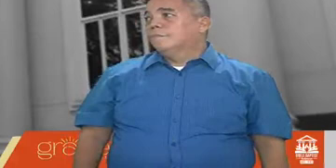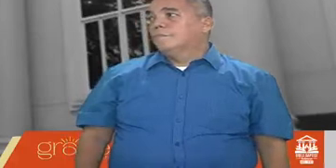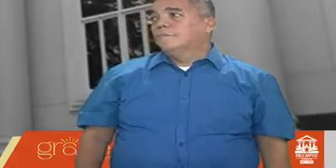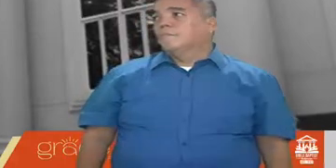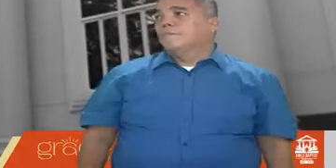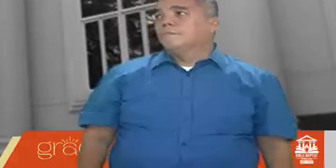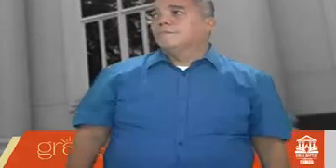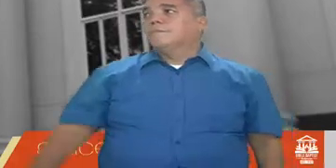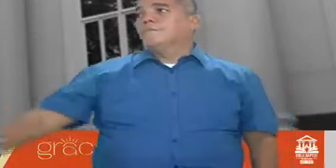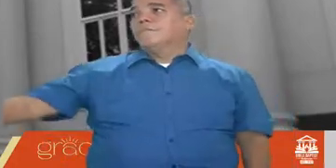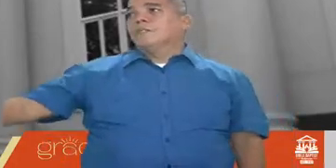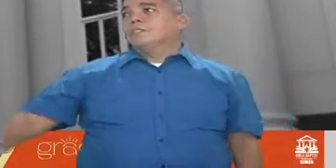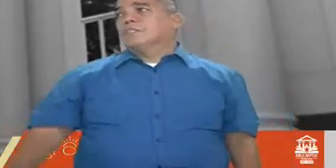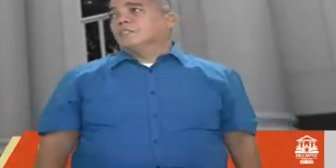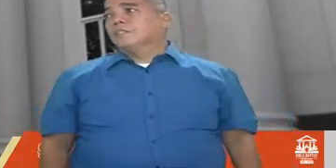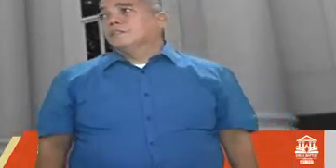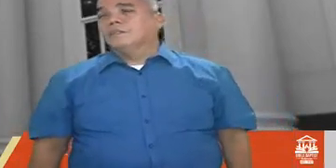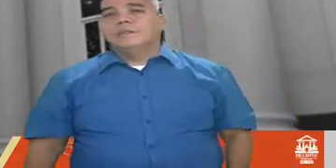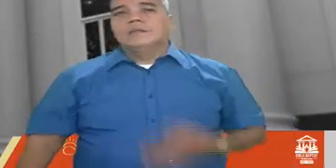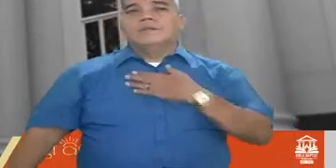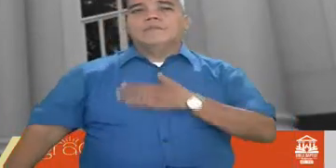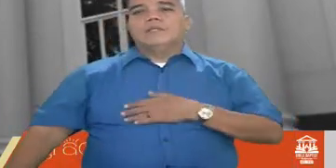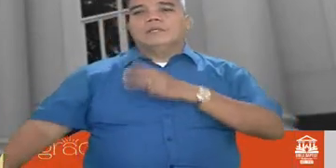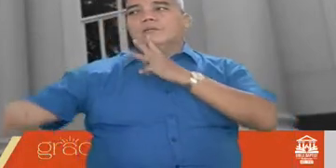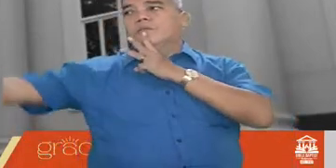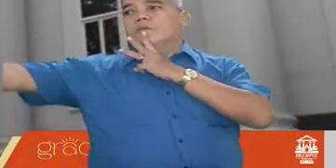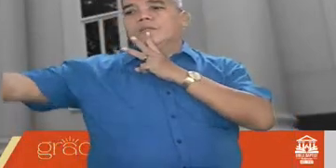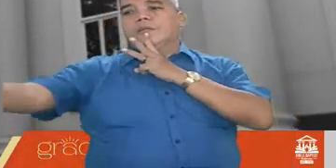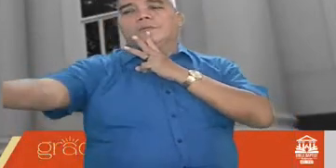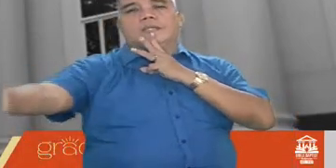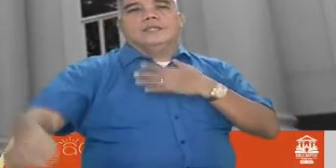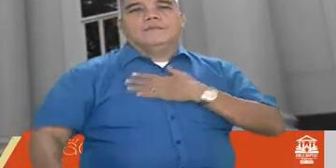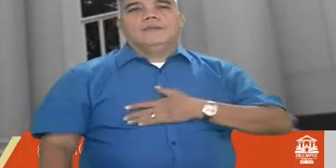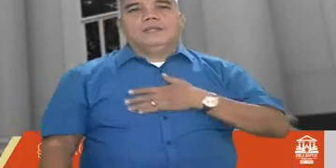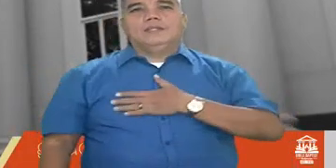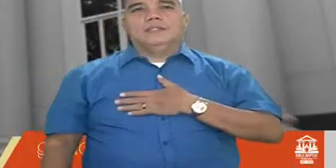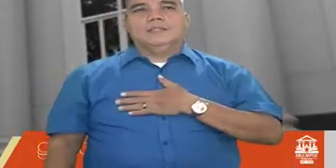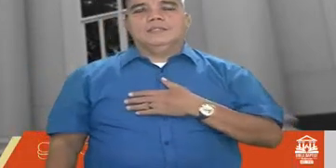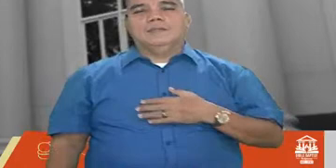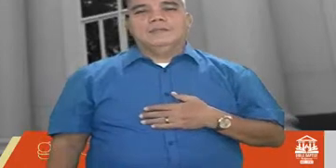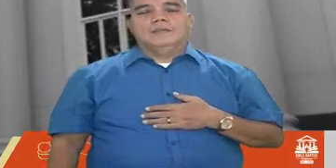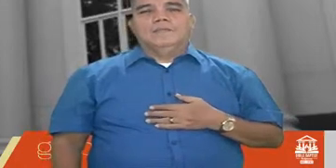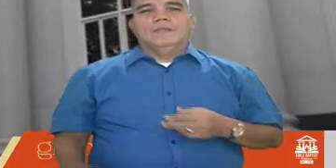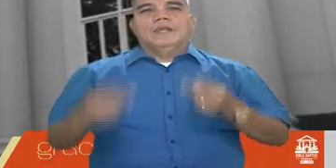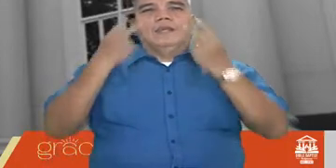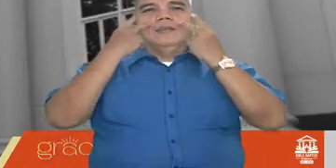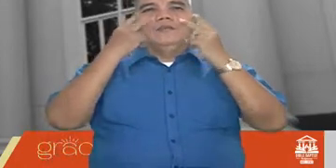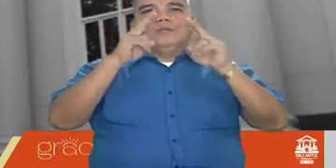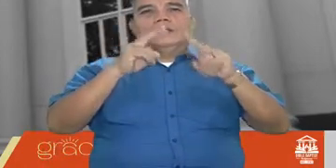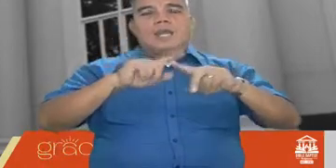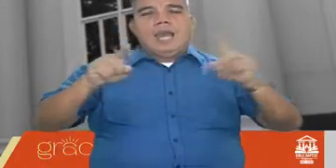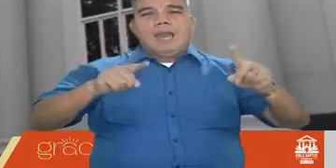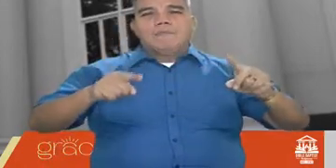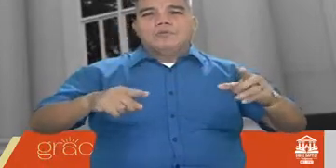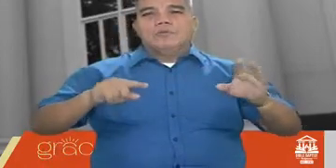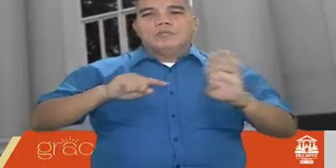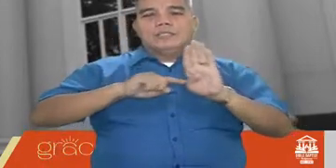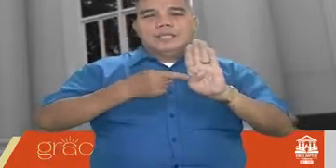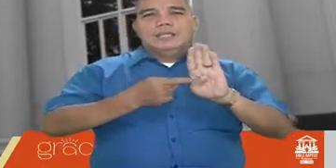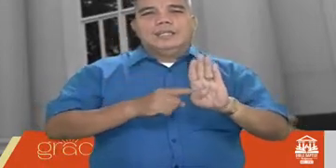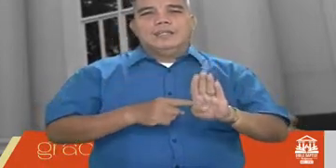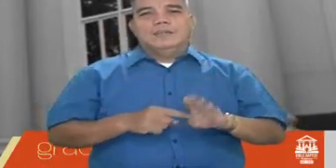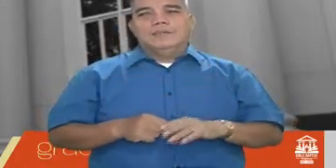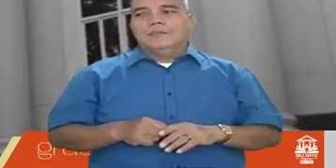12:15. Okay, 12:15. Lest any root of bitterness na igamot.